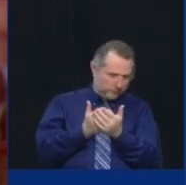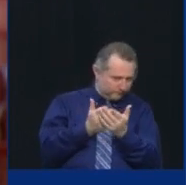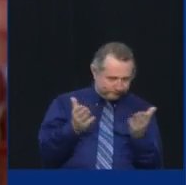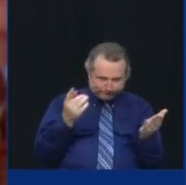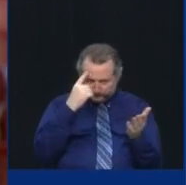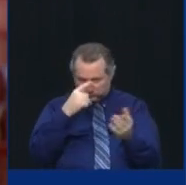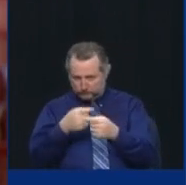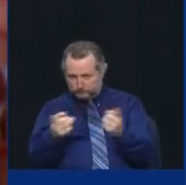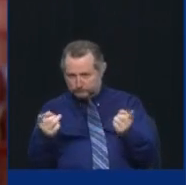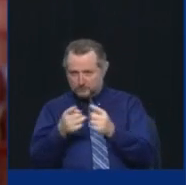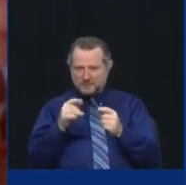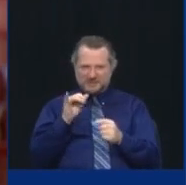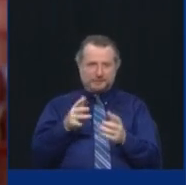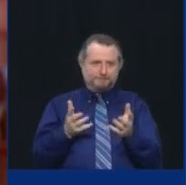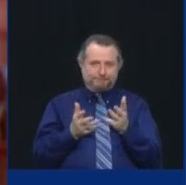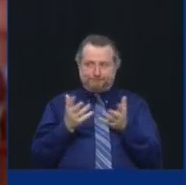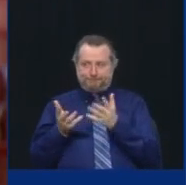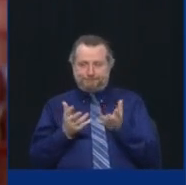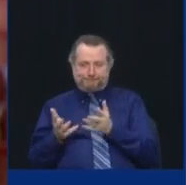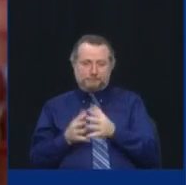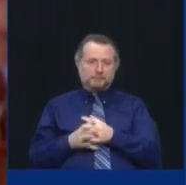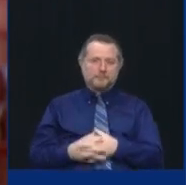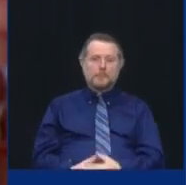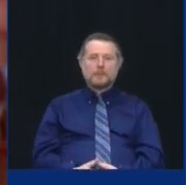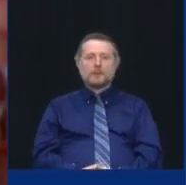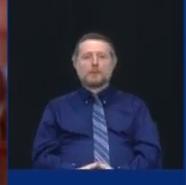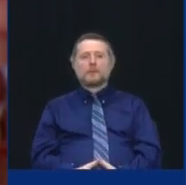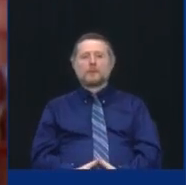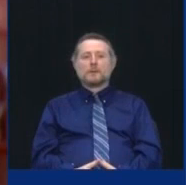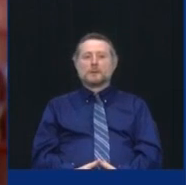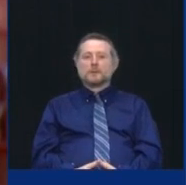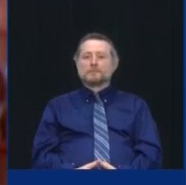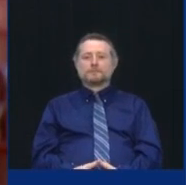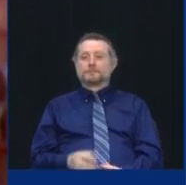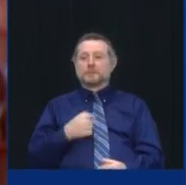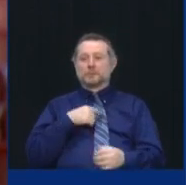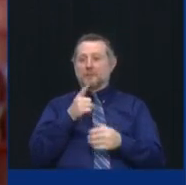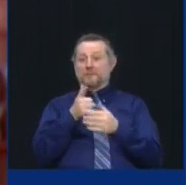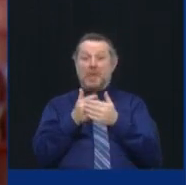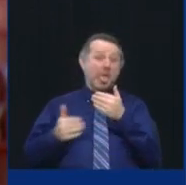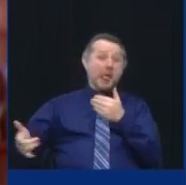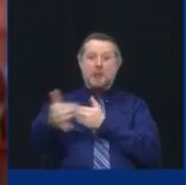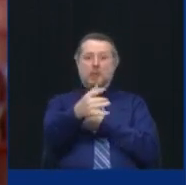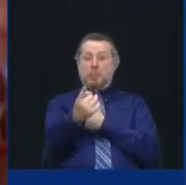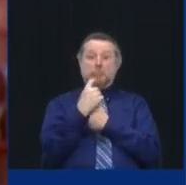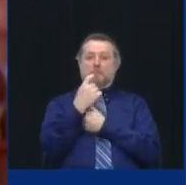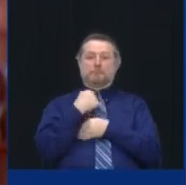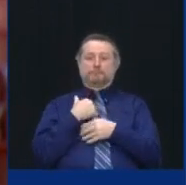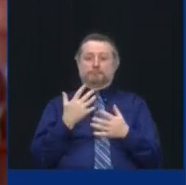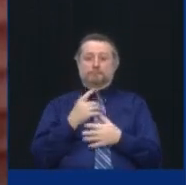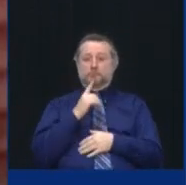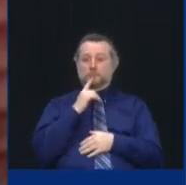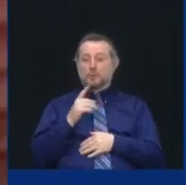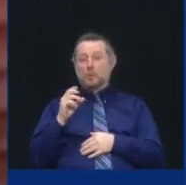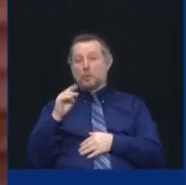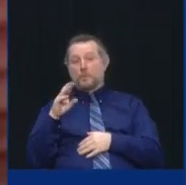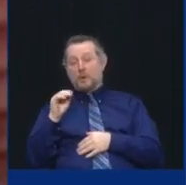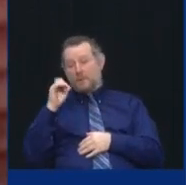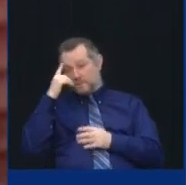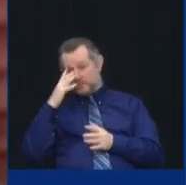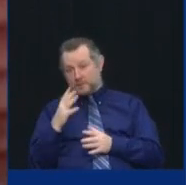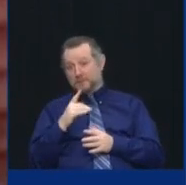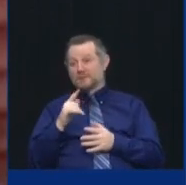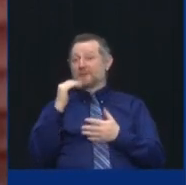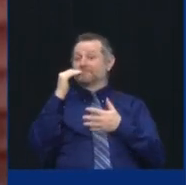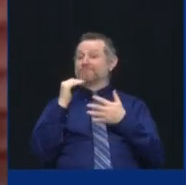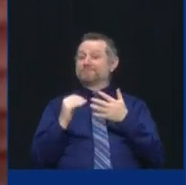for it to happen. But yeah. I'm just you're ahead of me. The state protocol, just so you know, is when